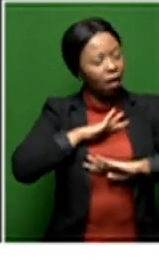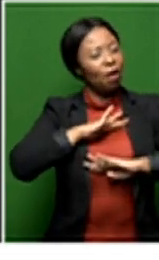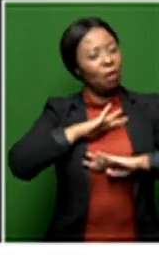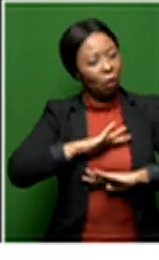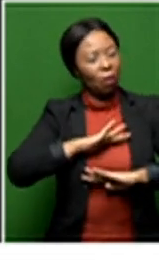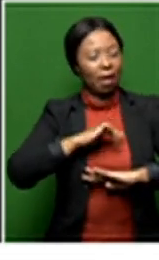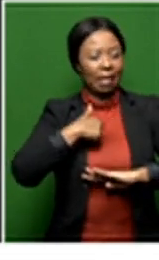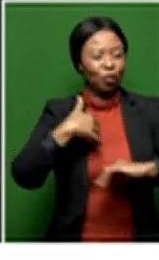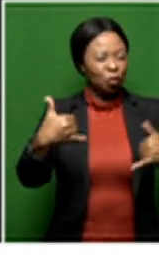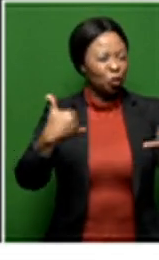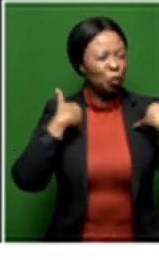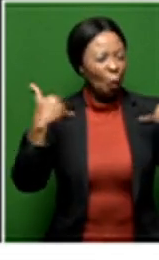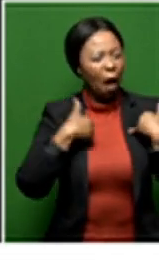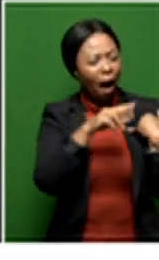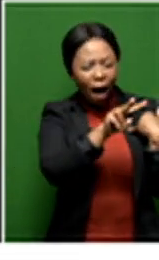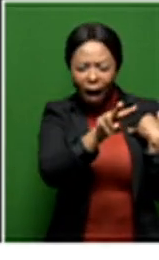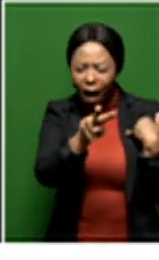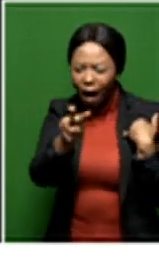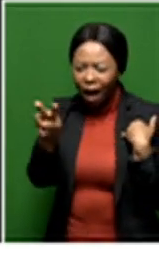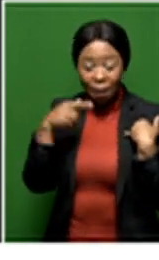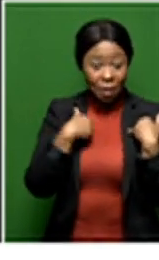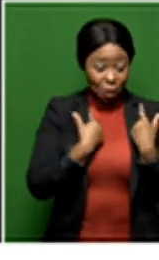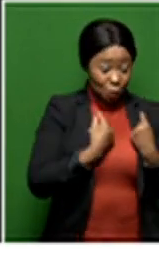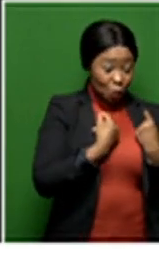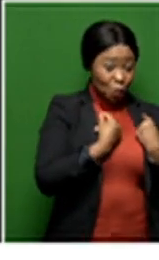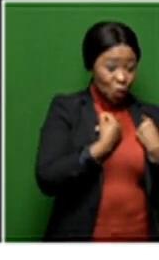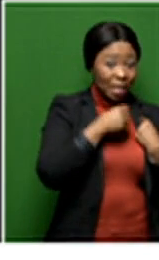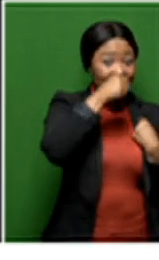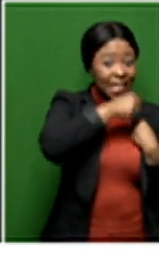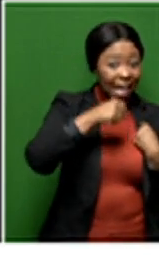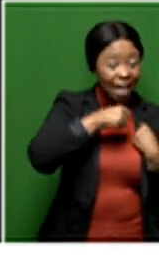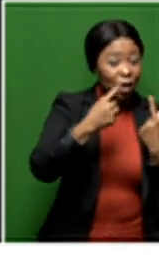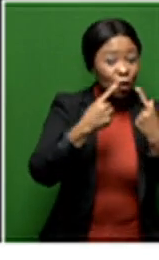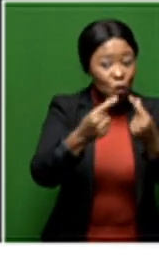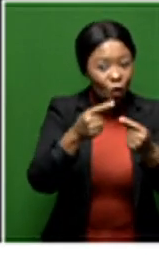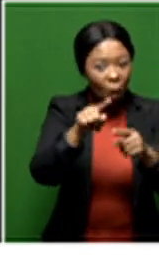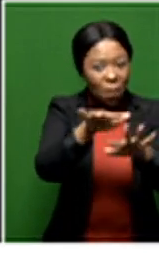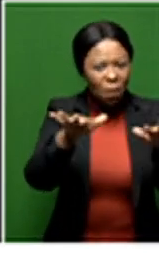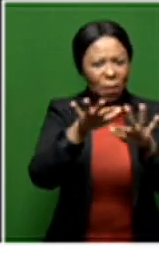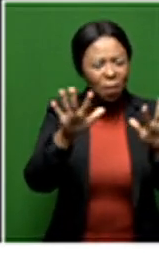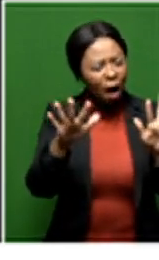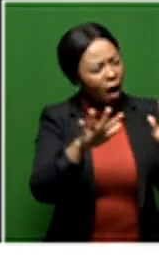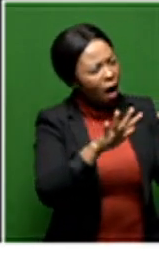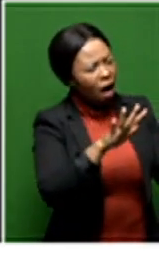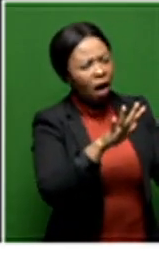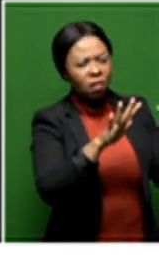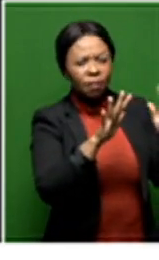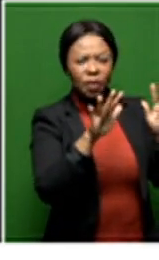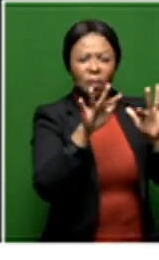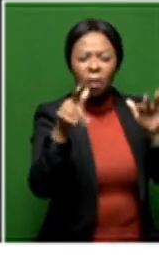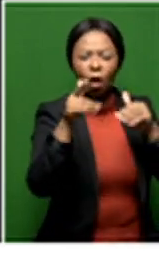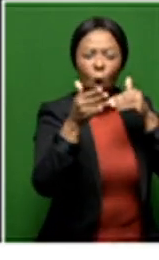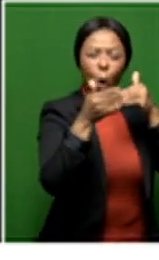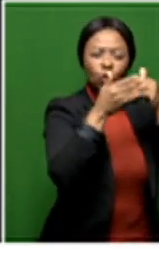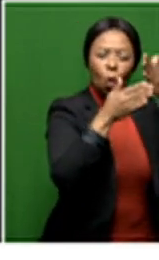much joy when you see that what you do and what you sing and what you minister and what you produce, you know, brings people closer to God.